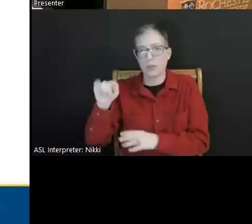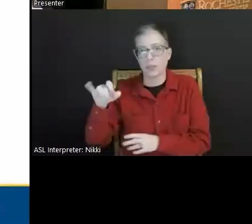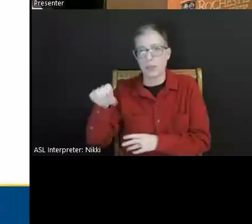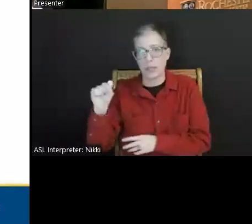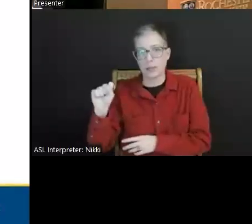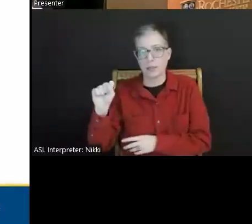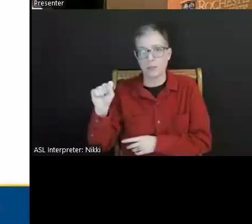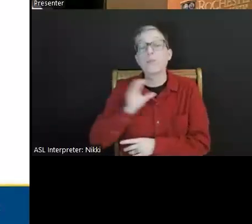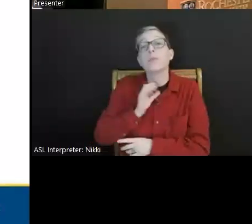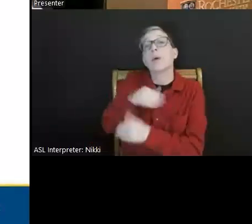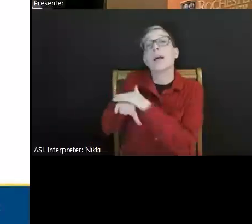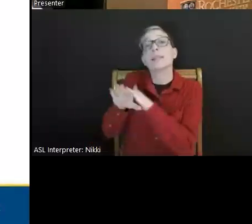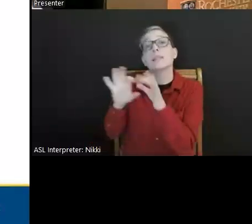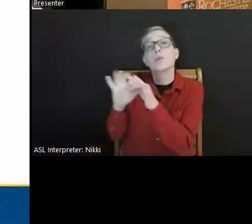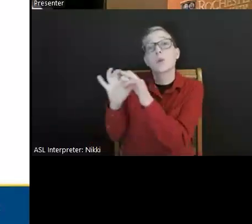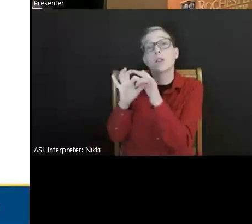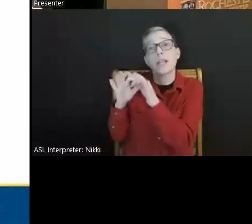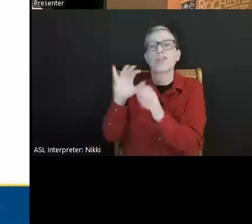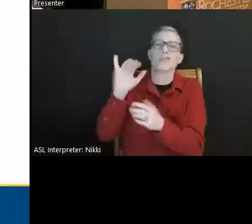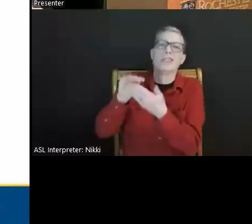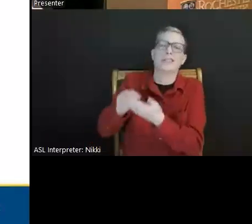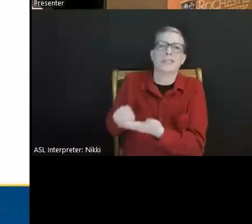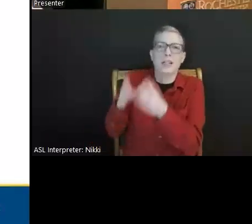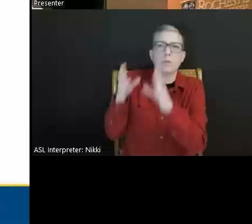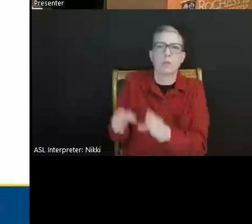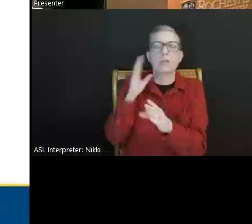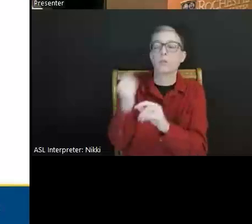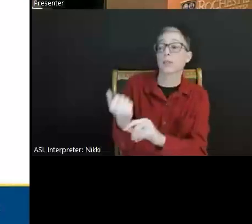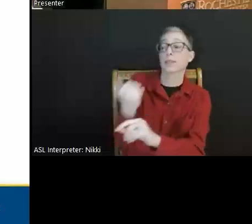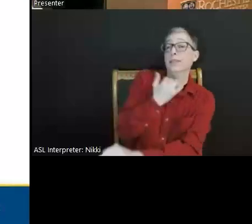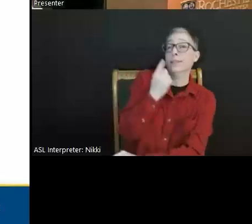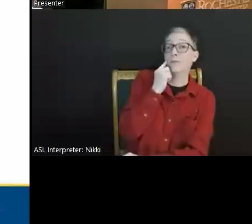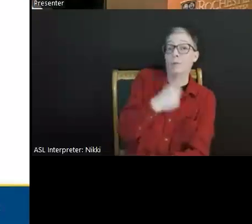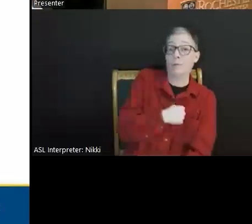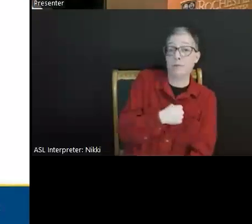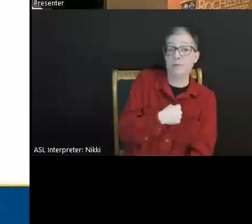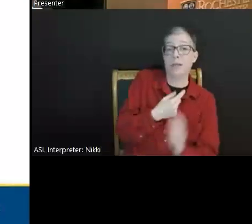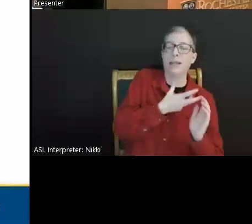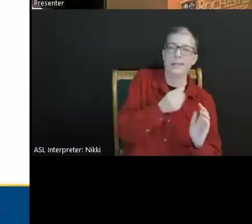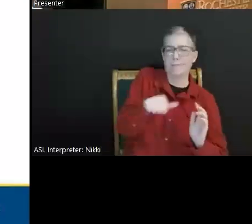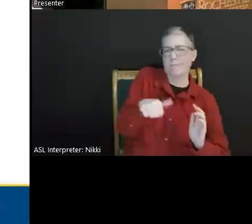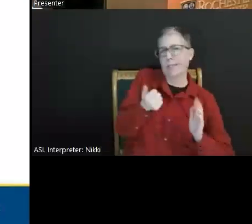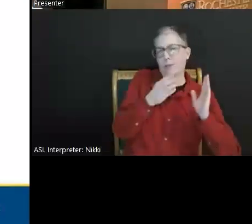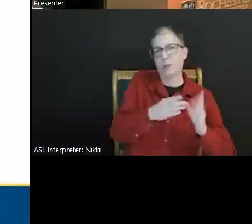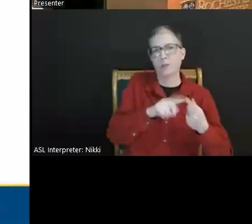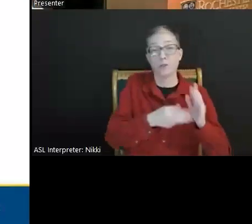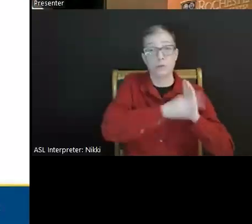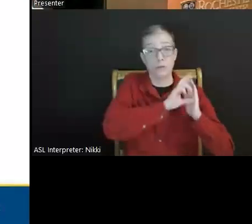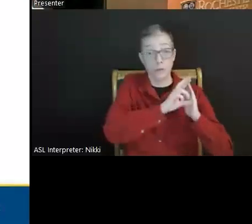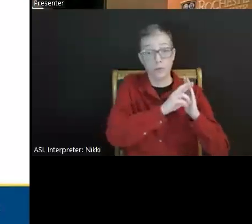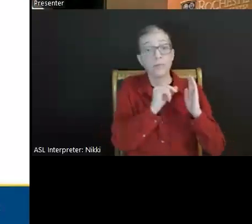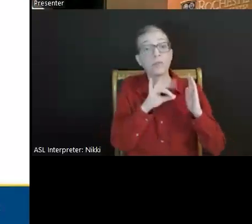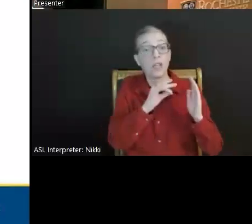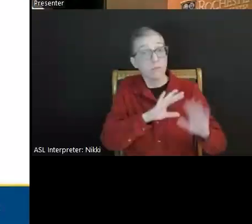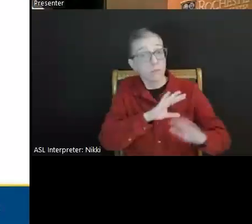send that information along to Maria and I for review. And if appropriate, we will schedule right away with the